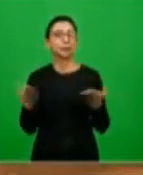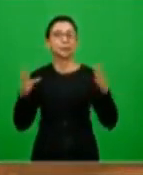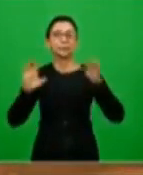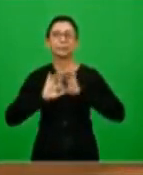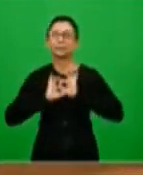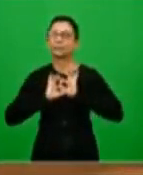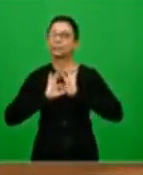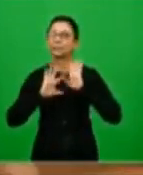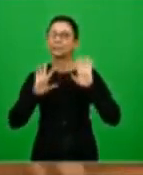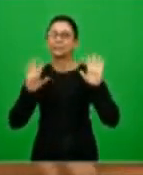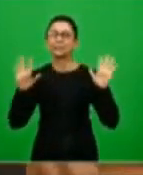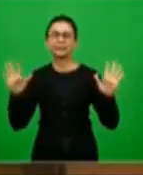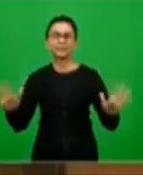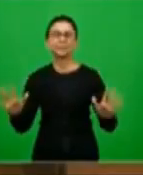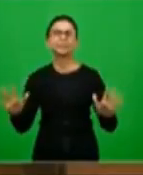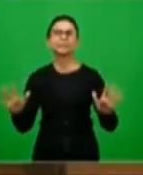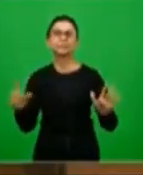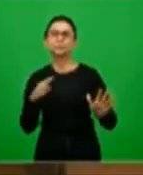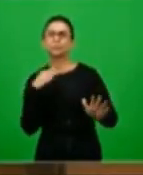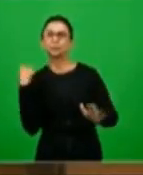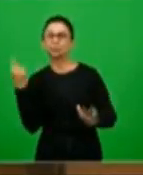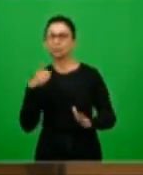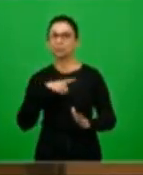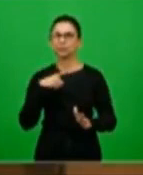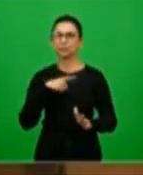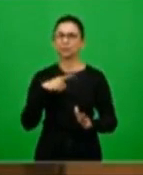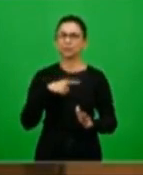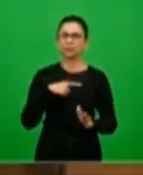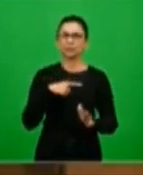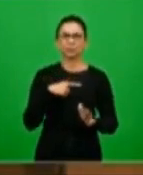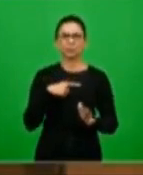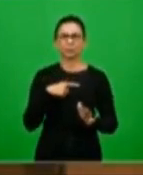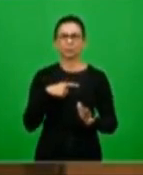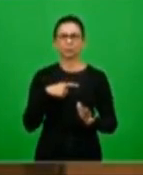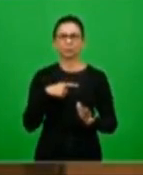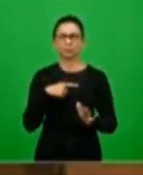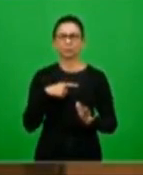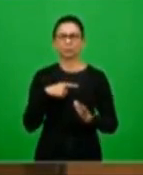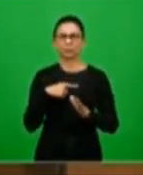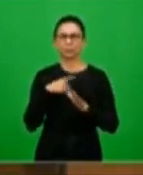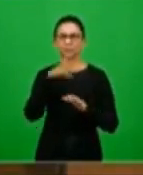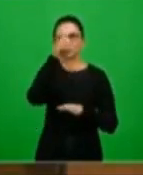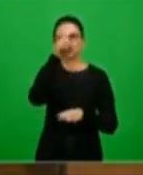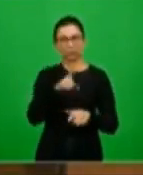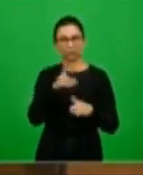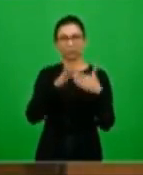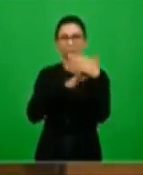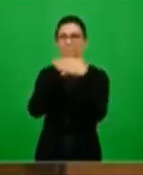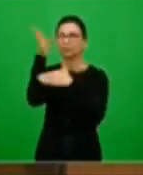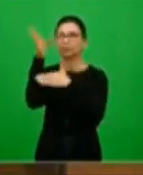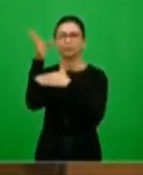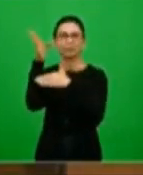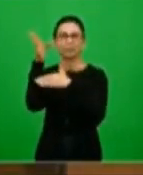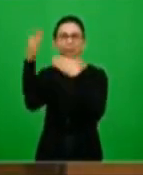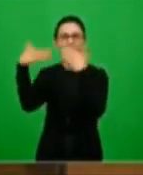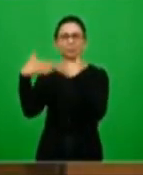And now the access is free. So now we have free access. So today, Jesus, says the Word of God,